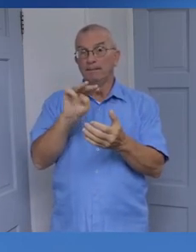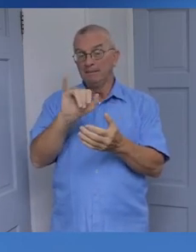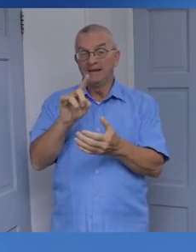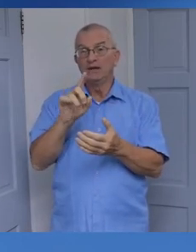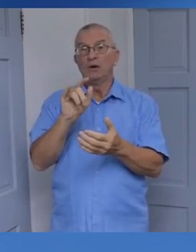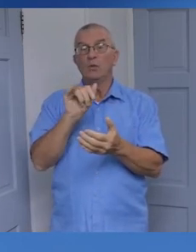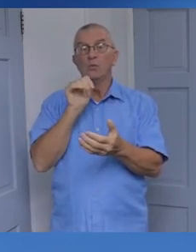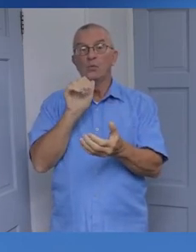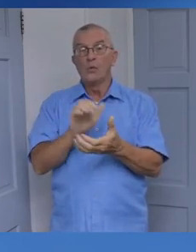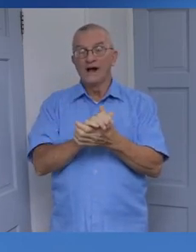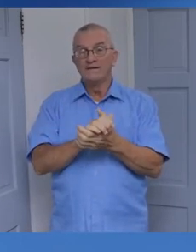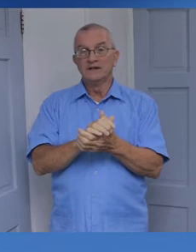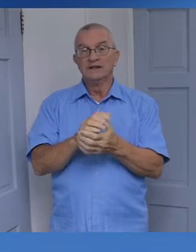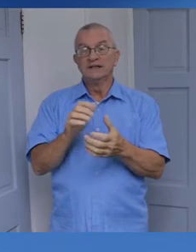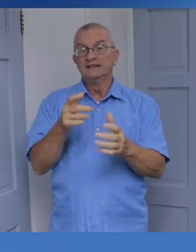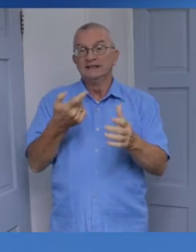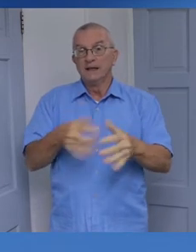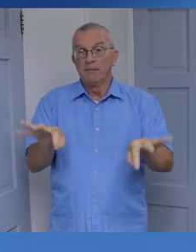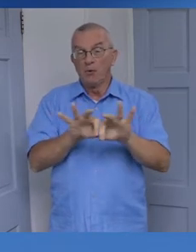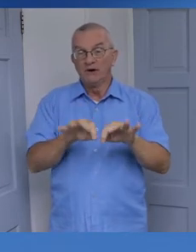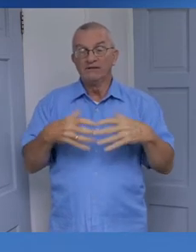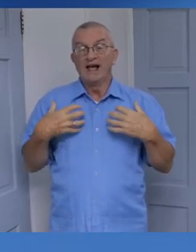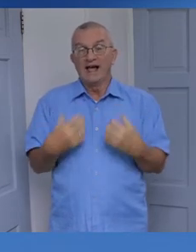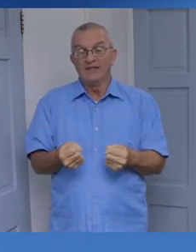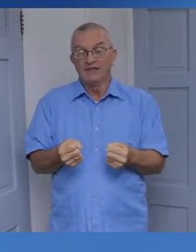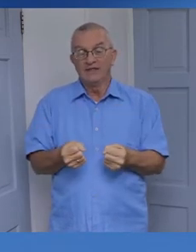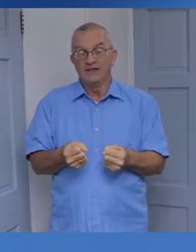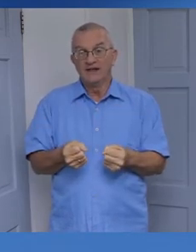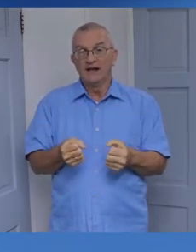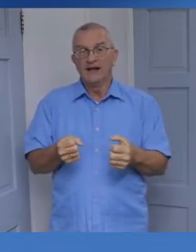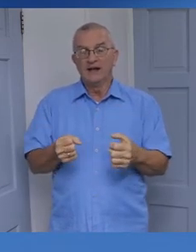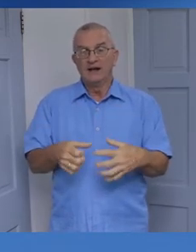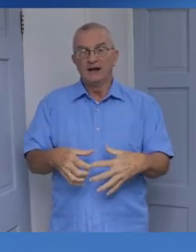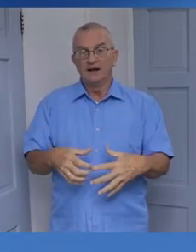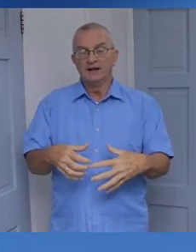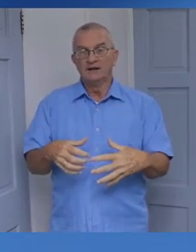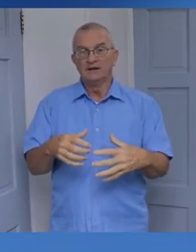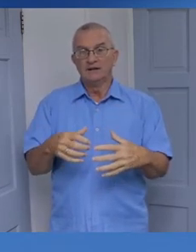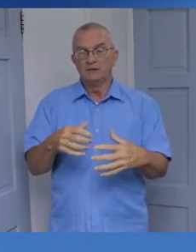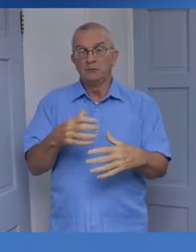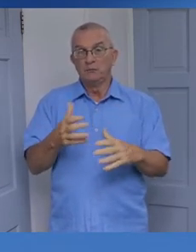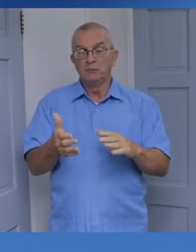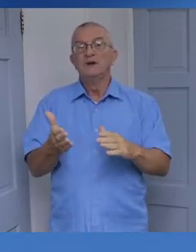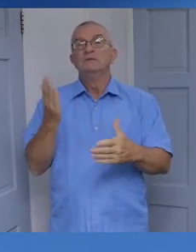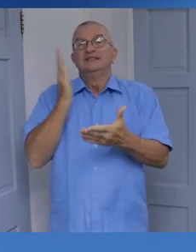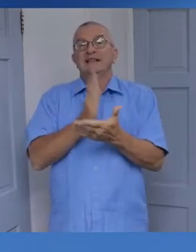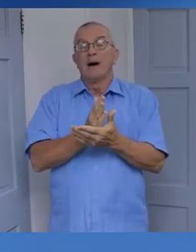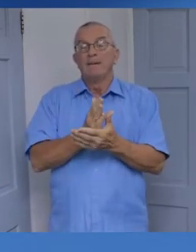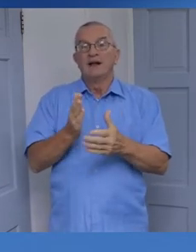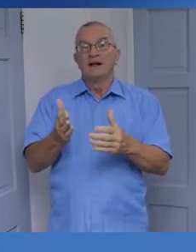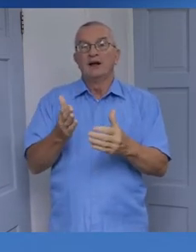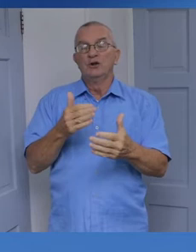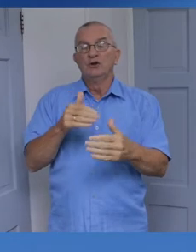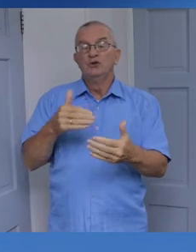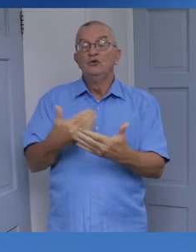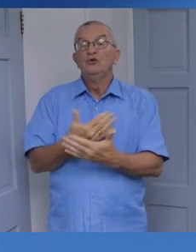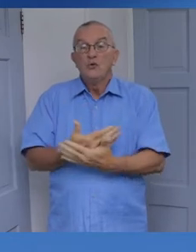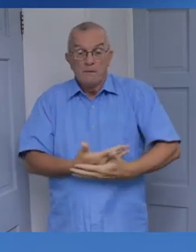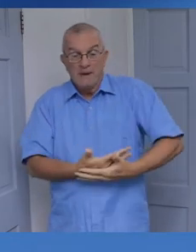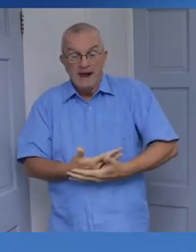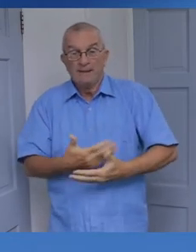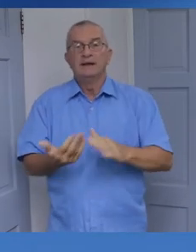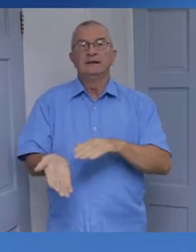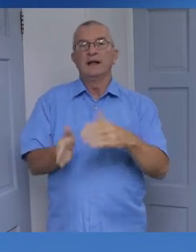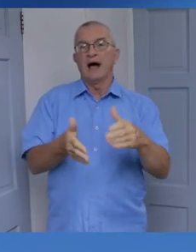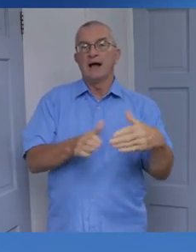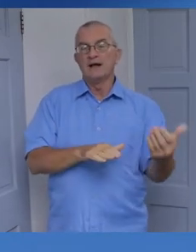stopping preventable maternal and newborn deaths. Like so many countries in the world, the Midwives Association